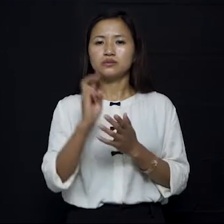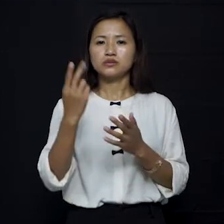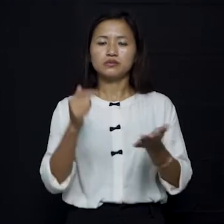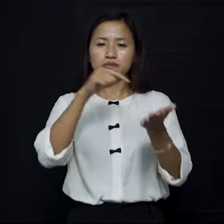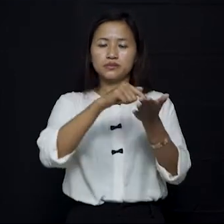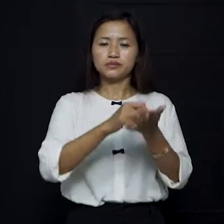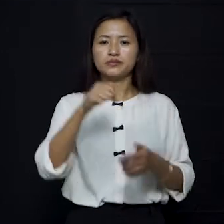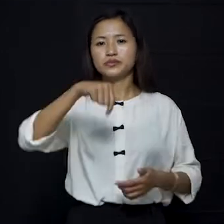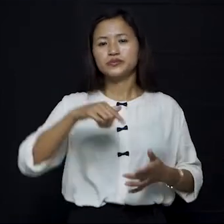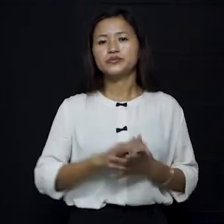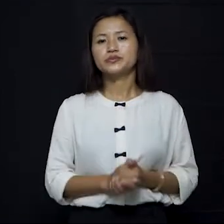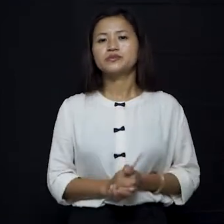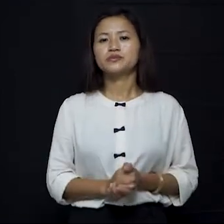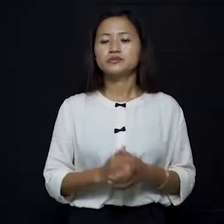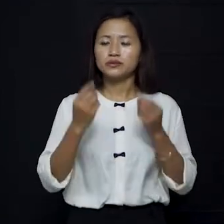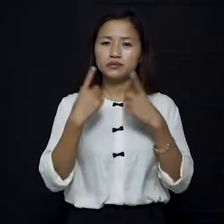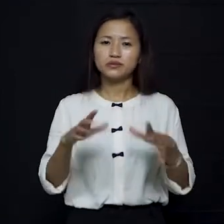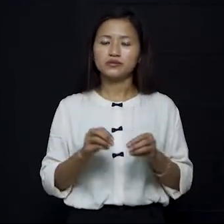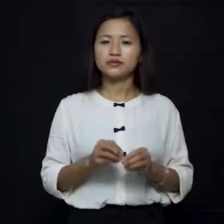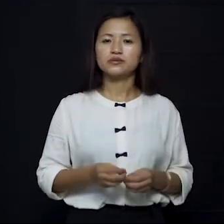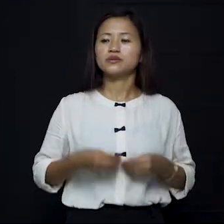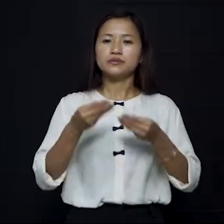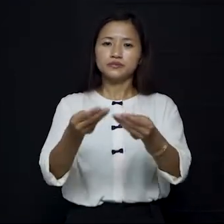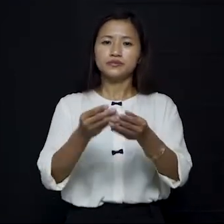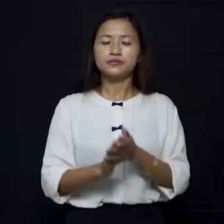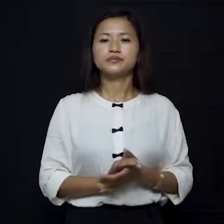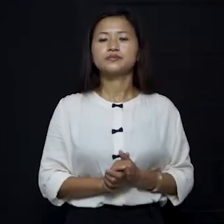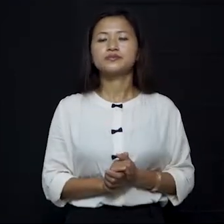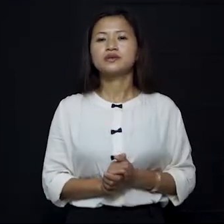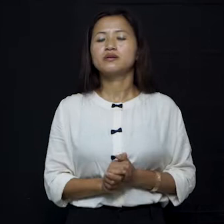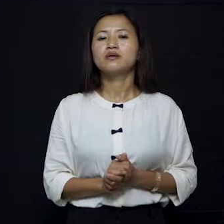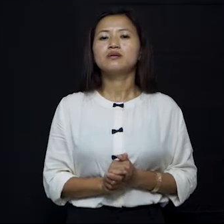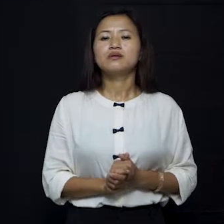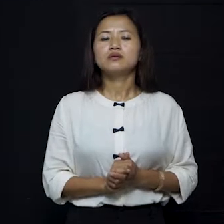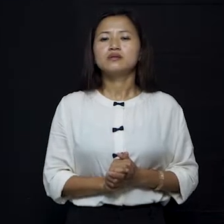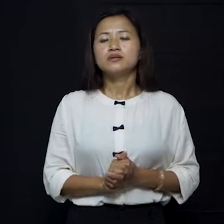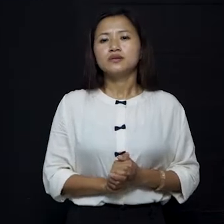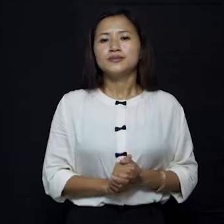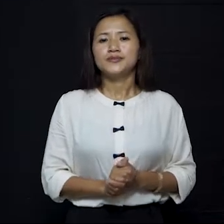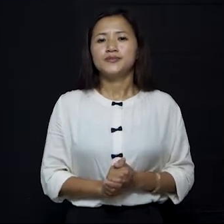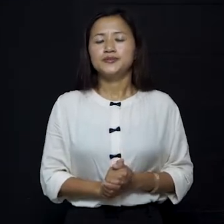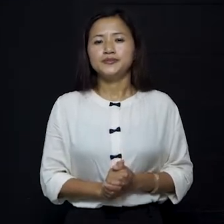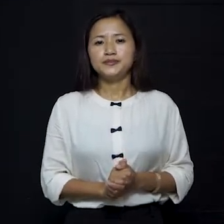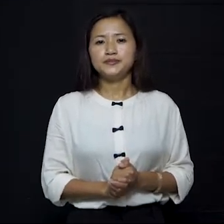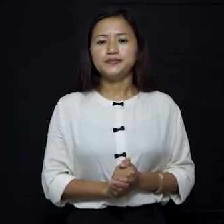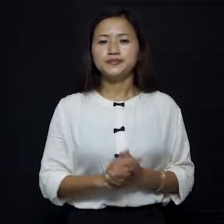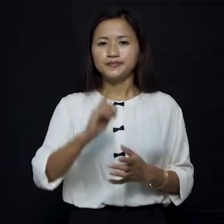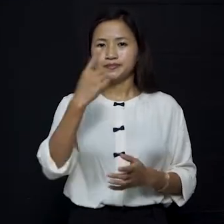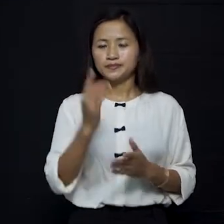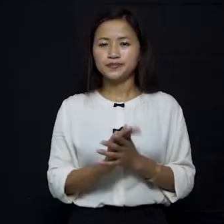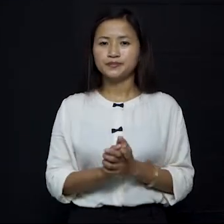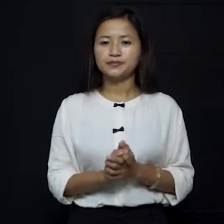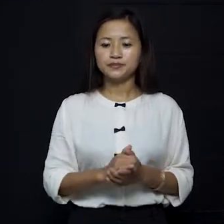then I'm going to leave the rest to you. Uses of the past continuous tense, okay? The first one